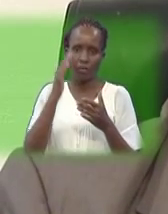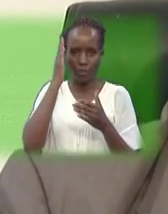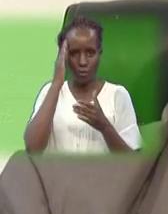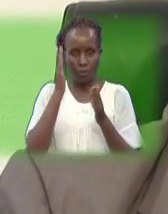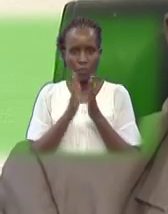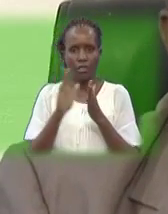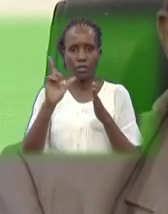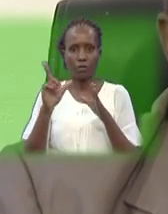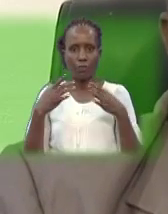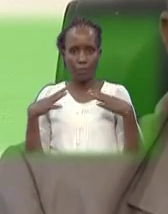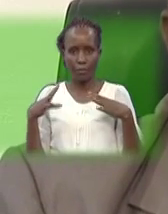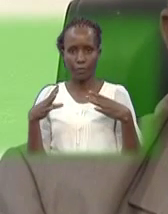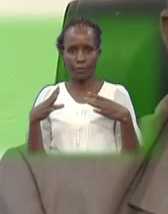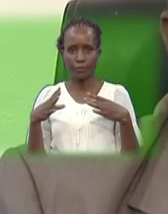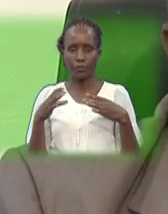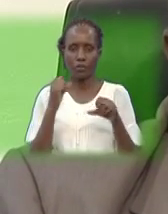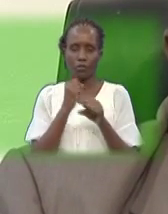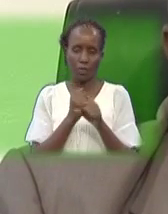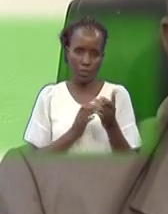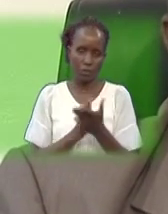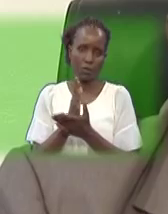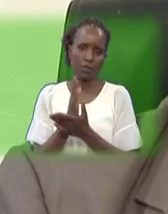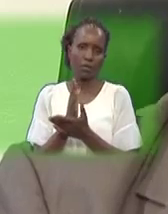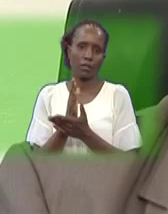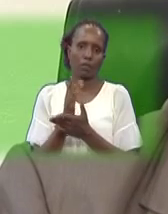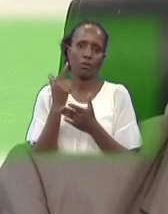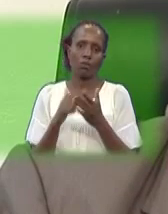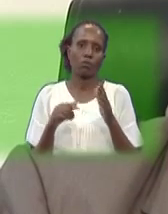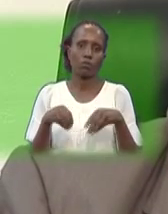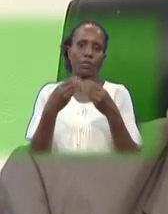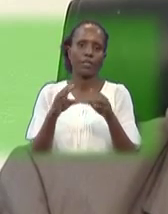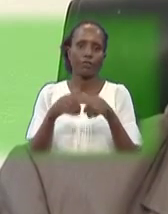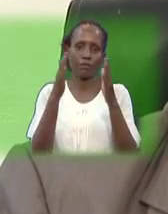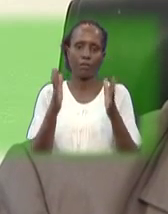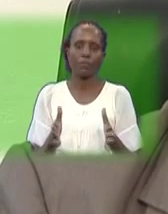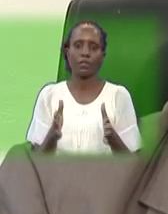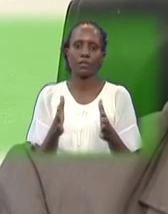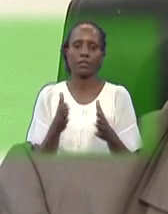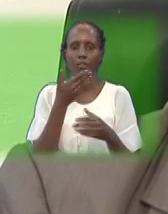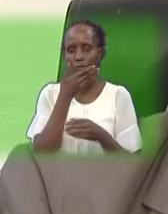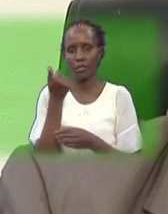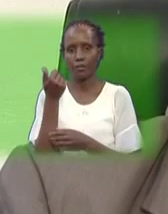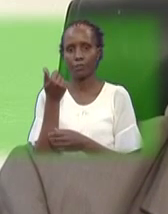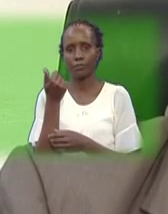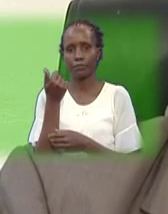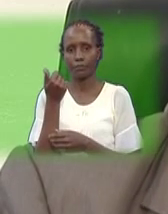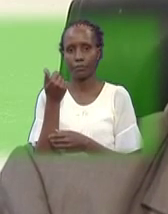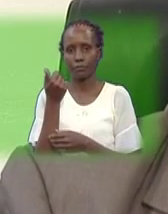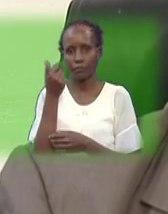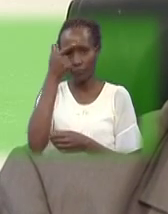people, to make sure that whatever we have given the farmer is the best.